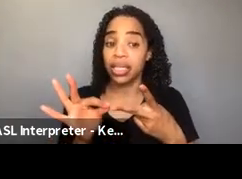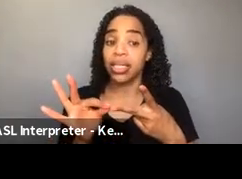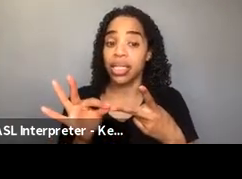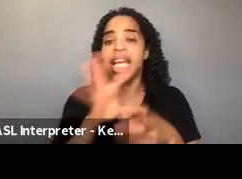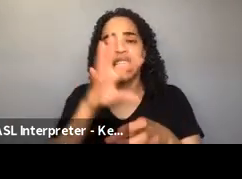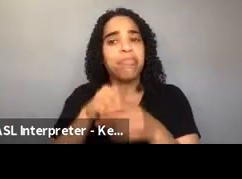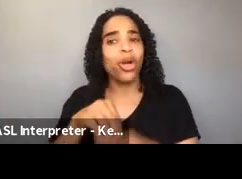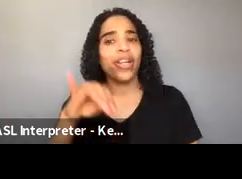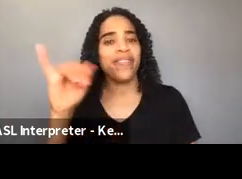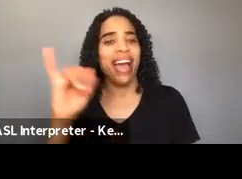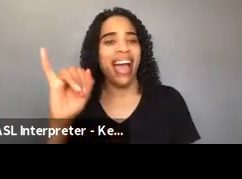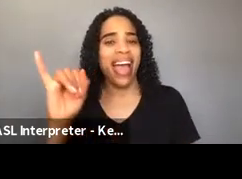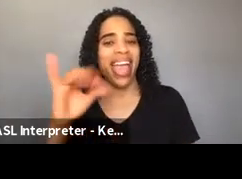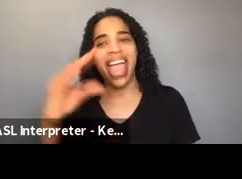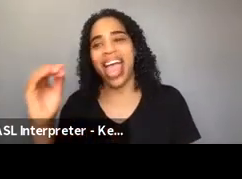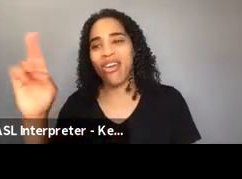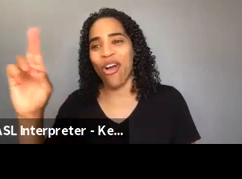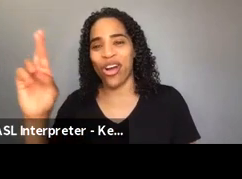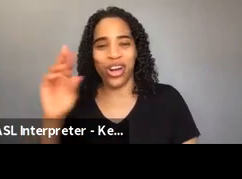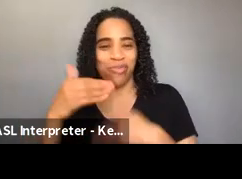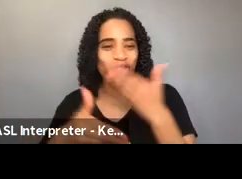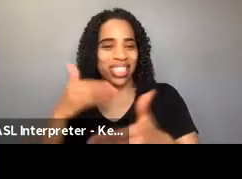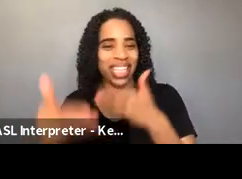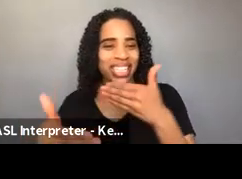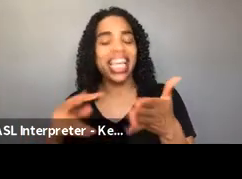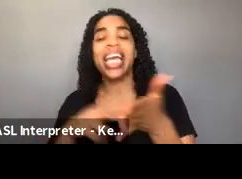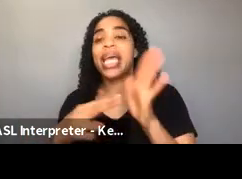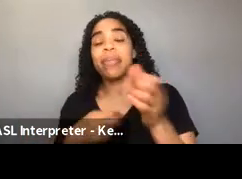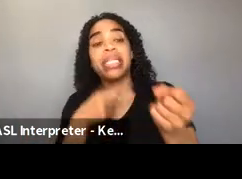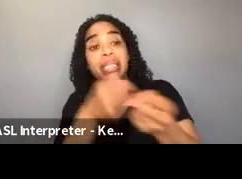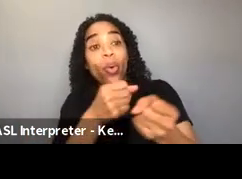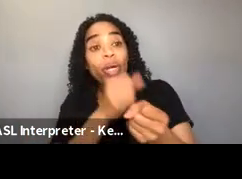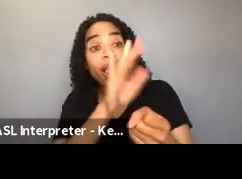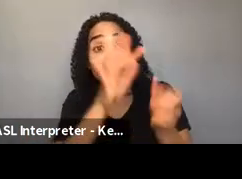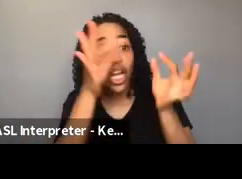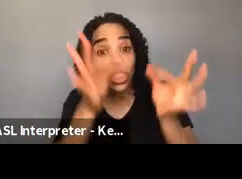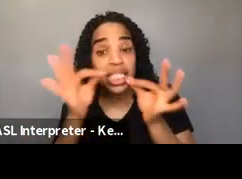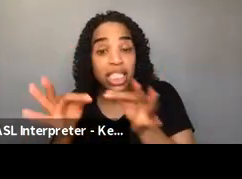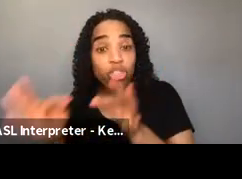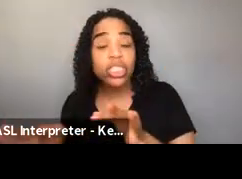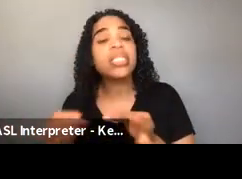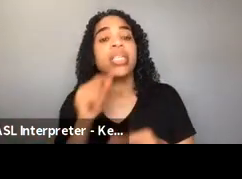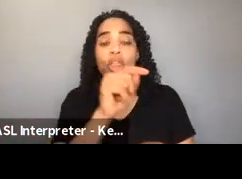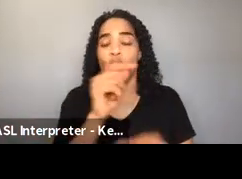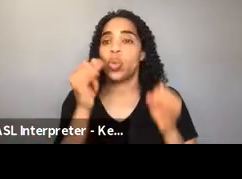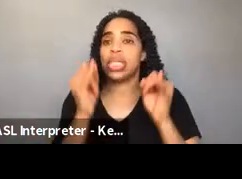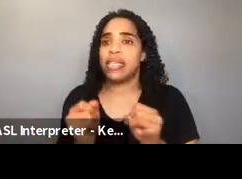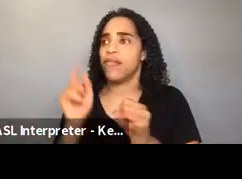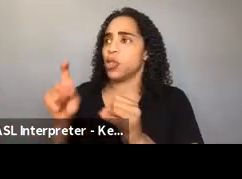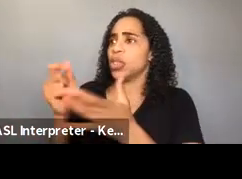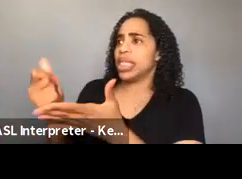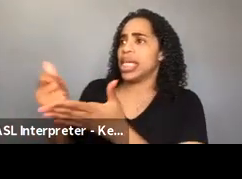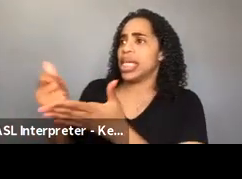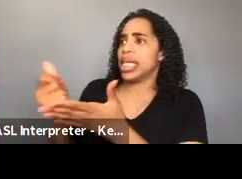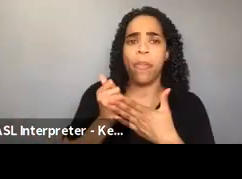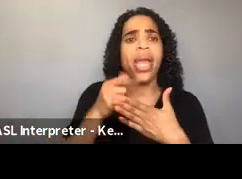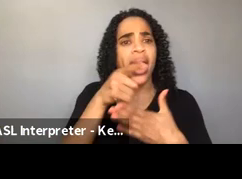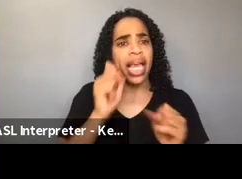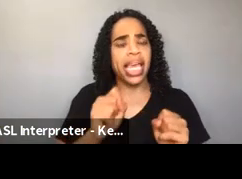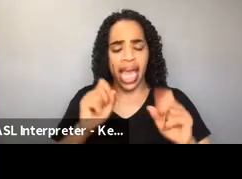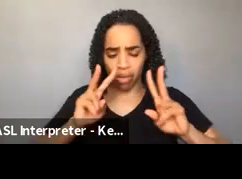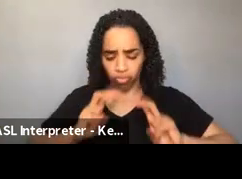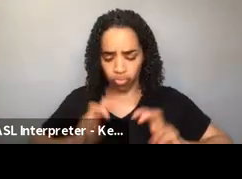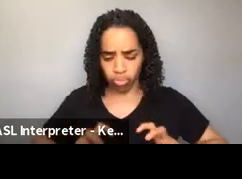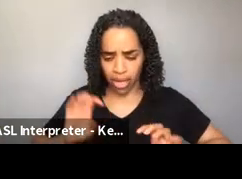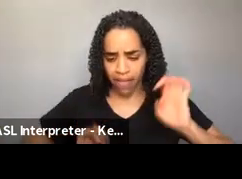INR process. It is a decision support process whereby individuals are assisted to evaluate and weigh